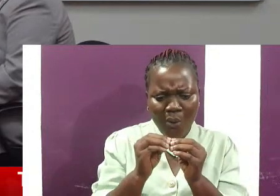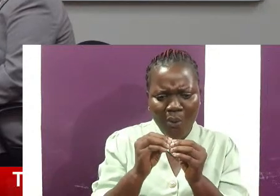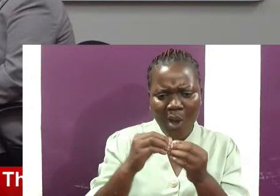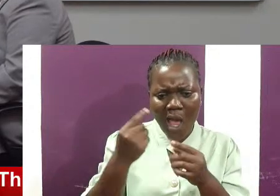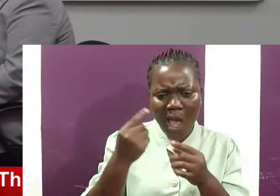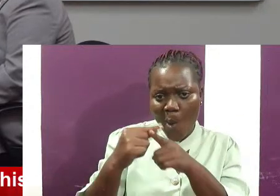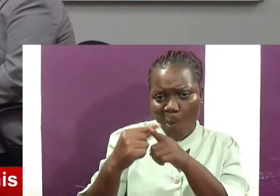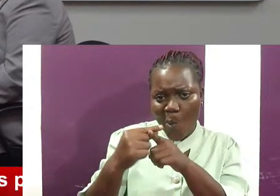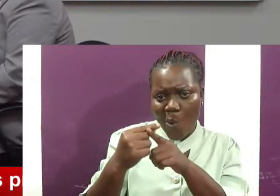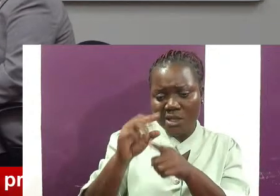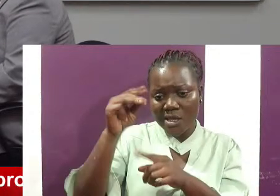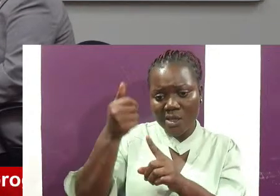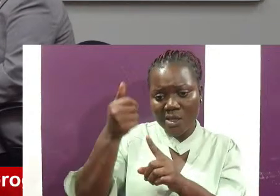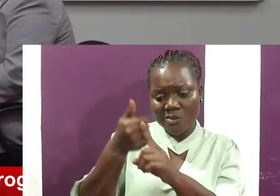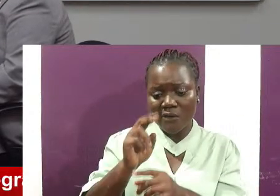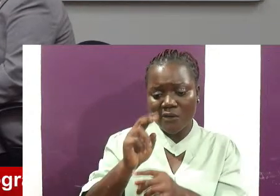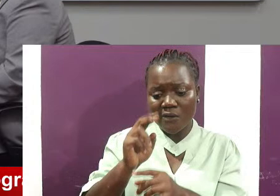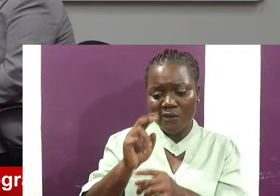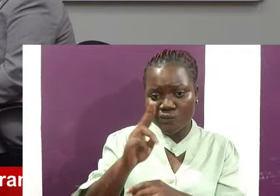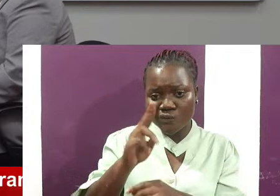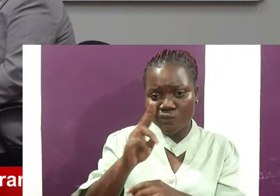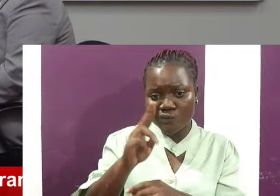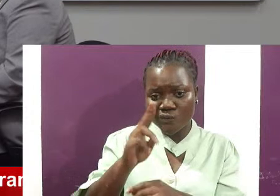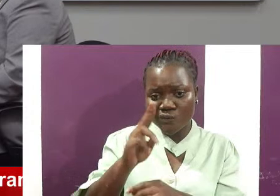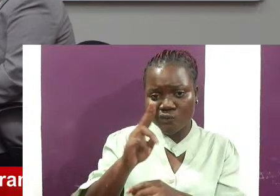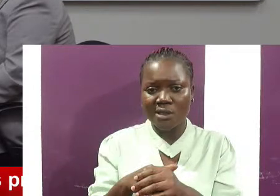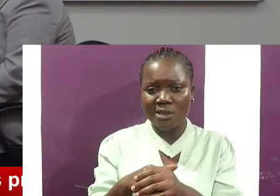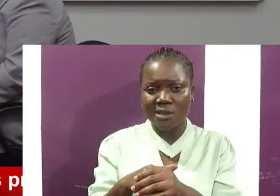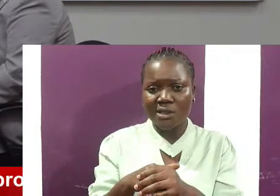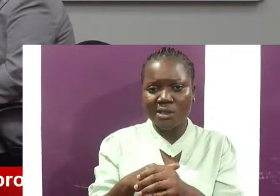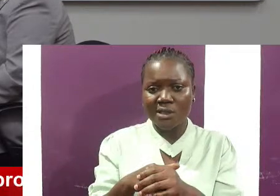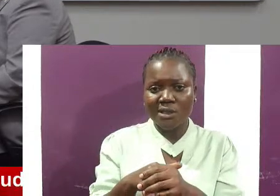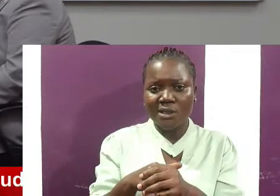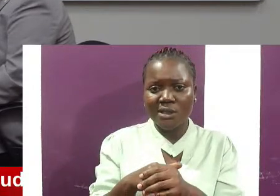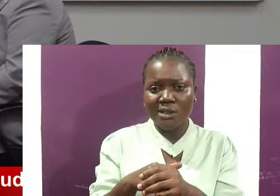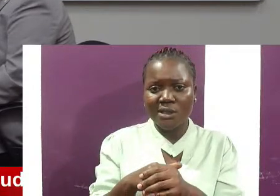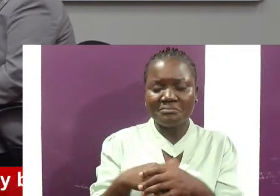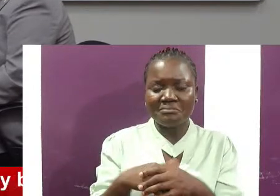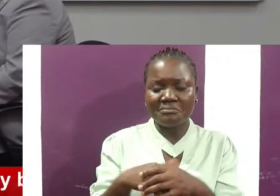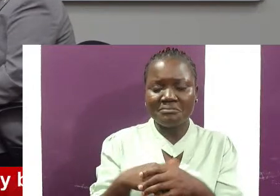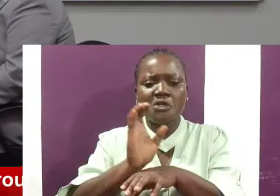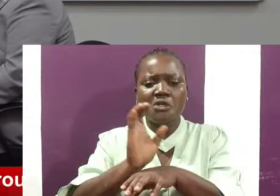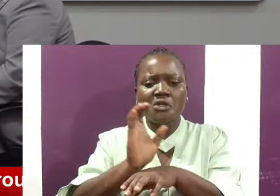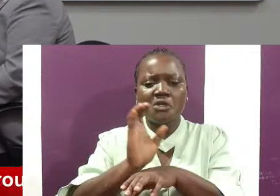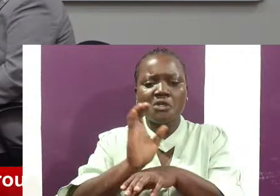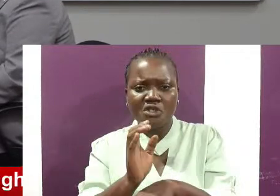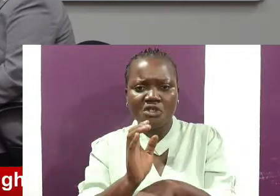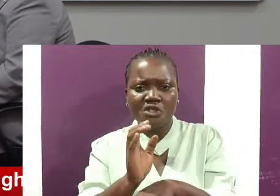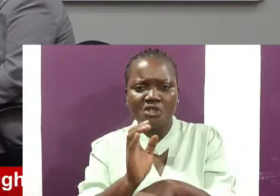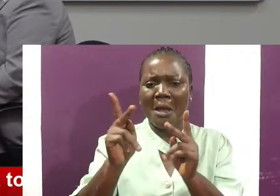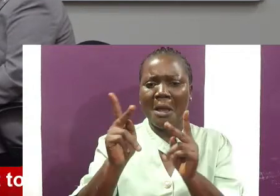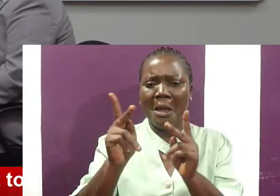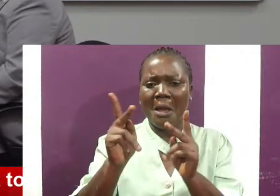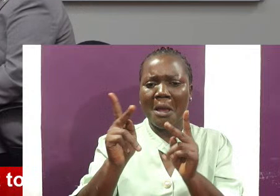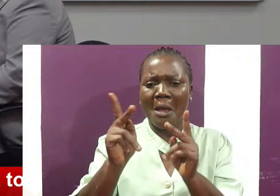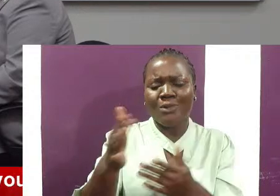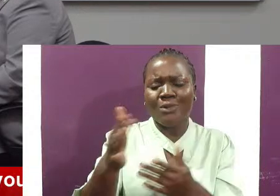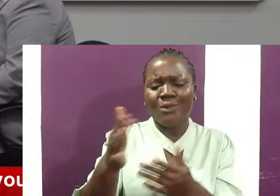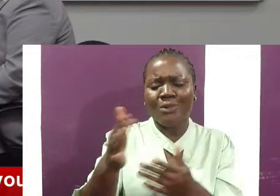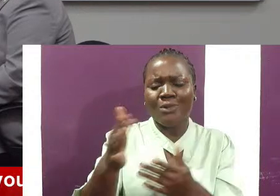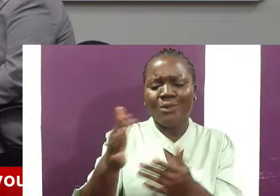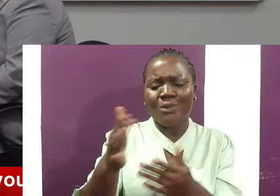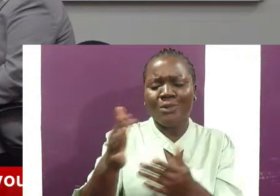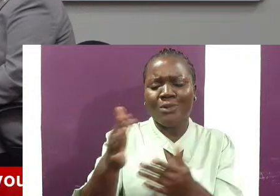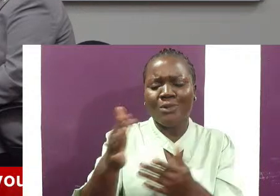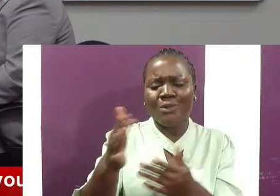3 days presentation, including your own, the church, the congregation, and all that seems to suggest that there